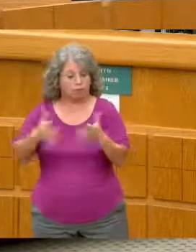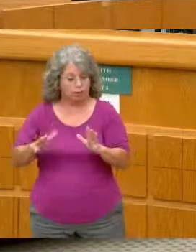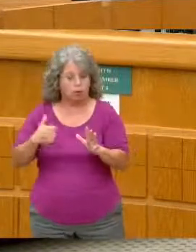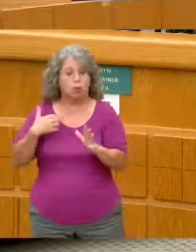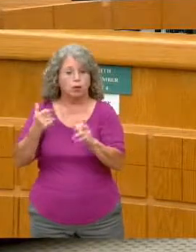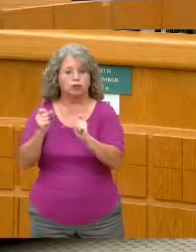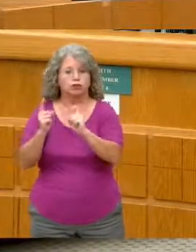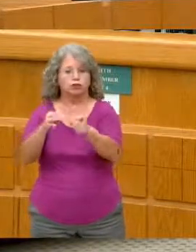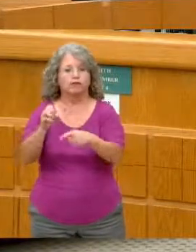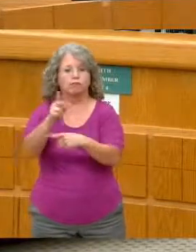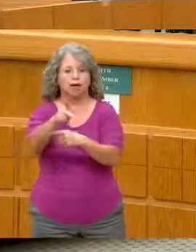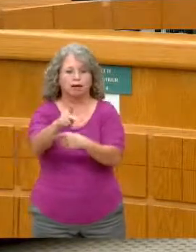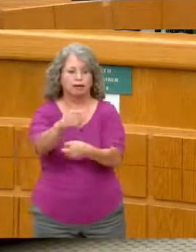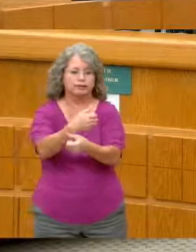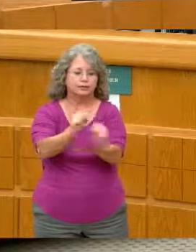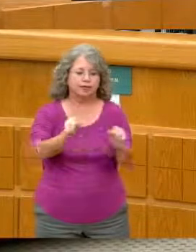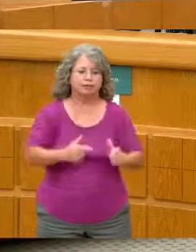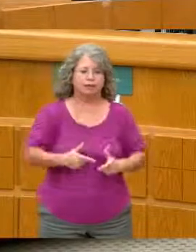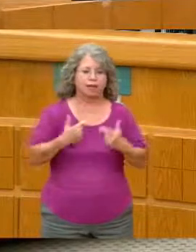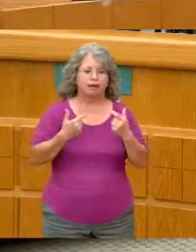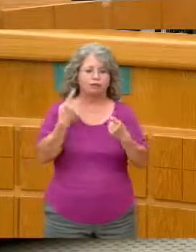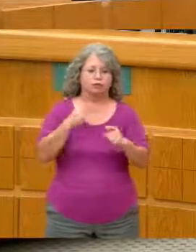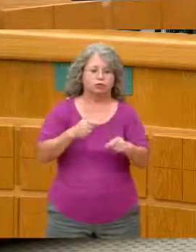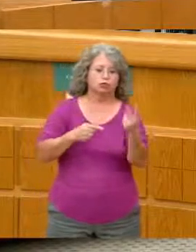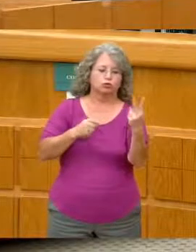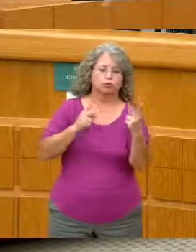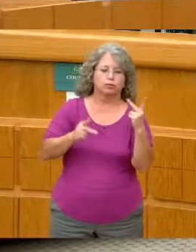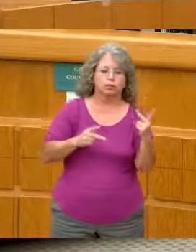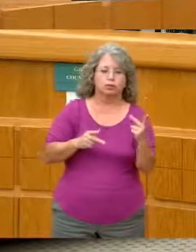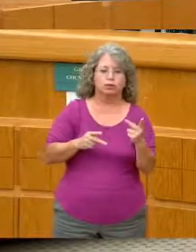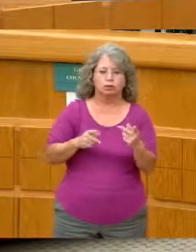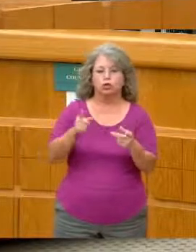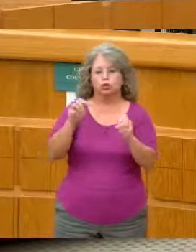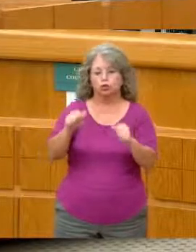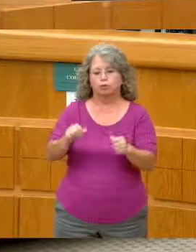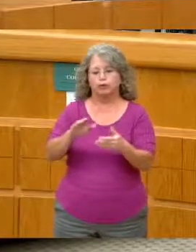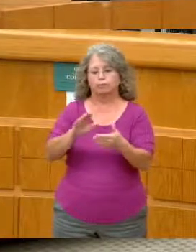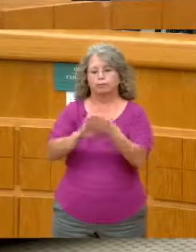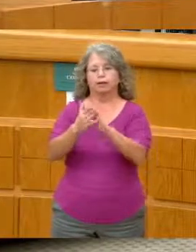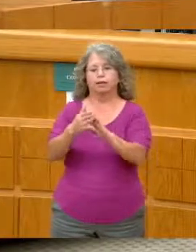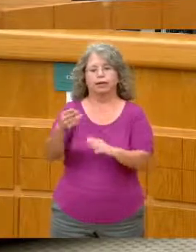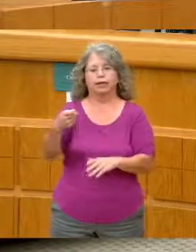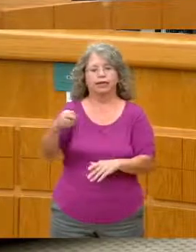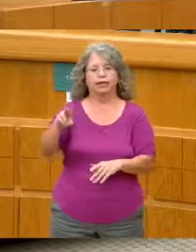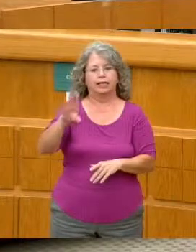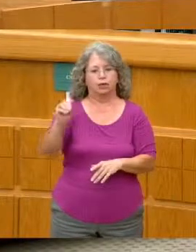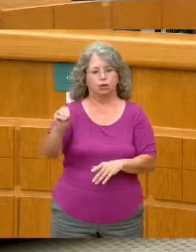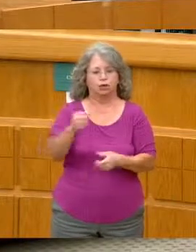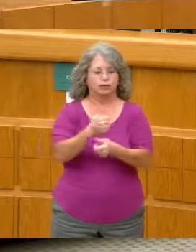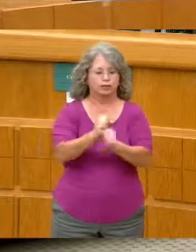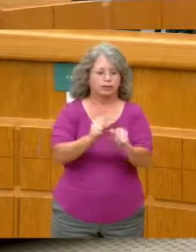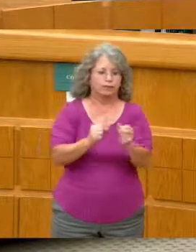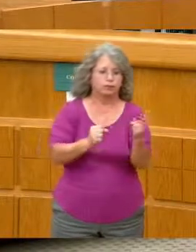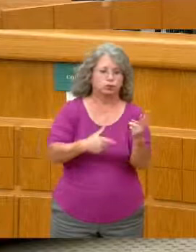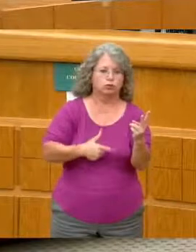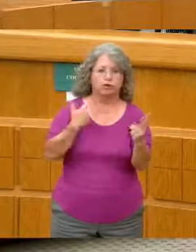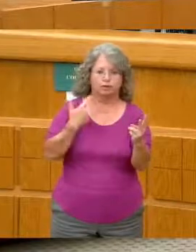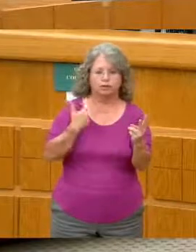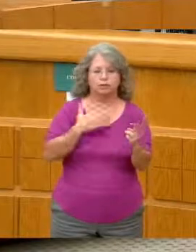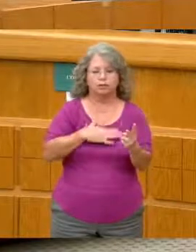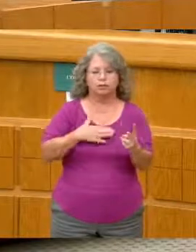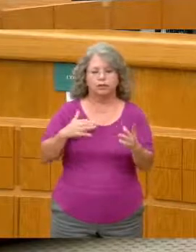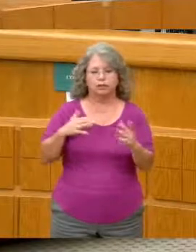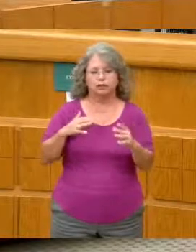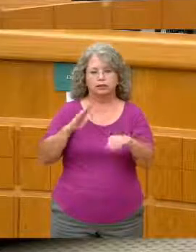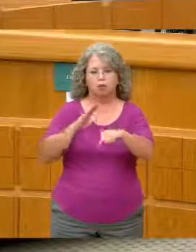again, I encourage you to be a hero today to 2 other people who are currently fighting for their lives in the hospital.